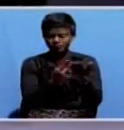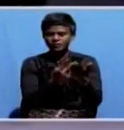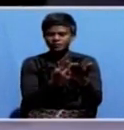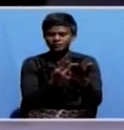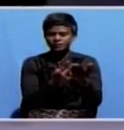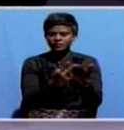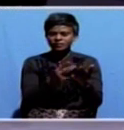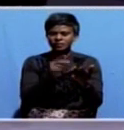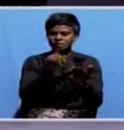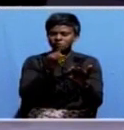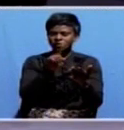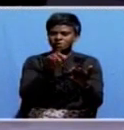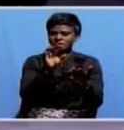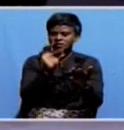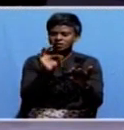59, 60